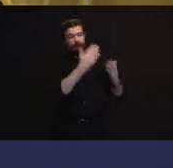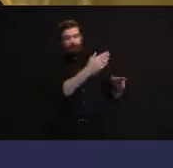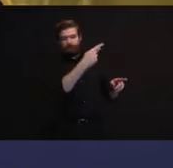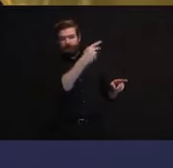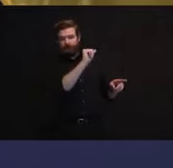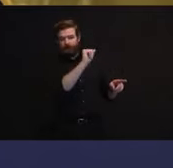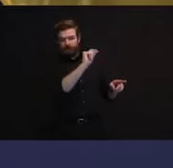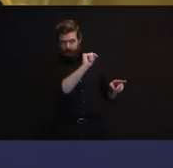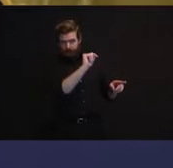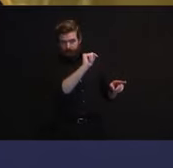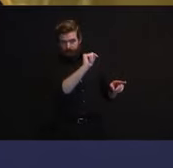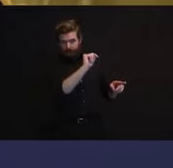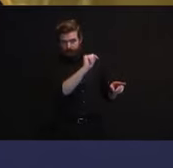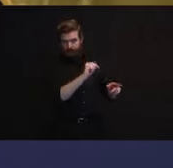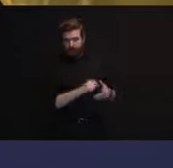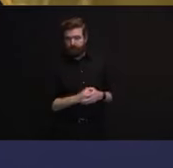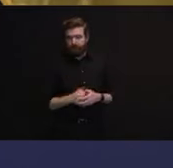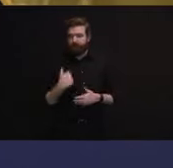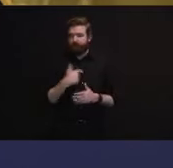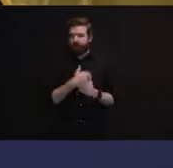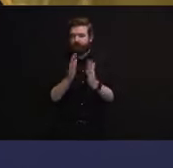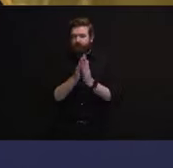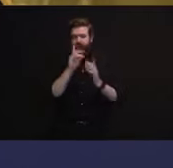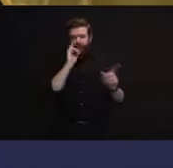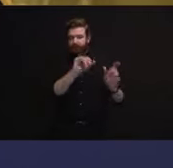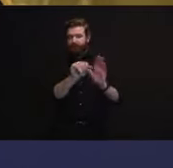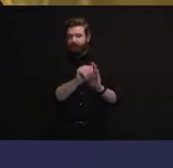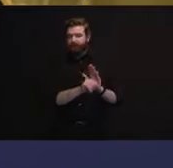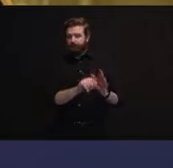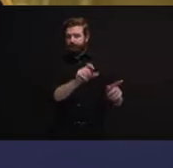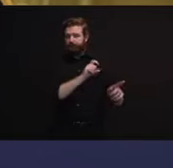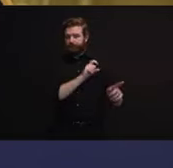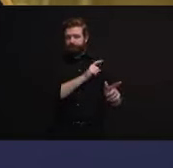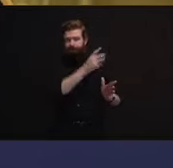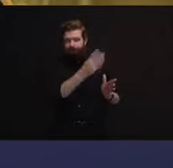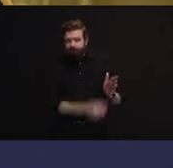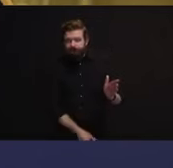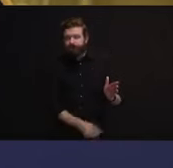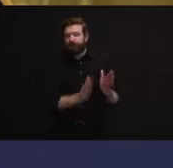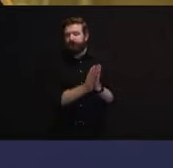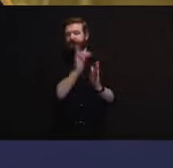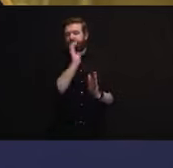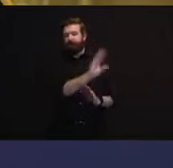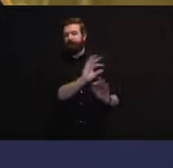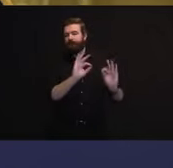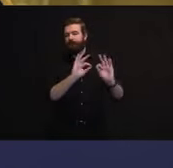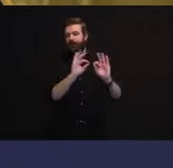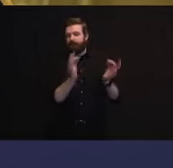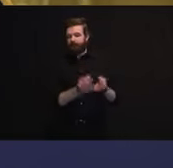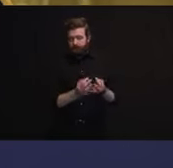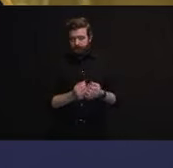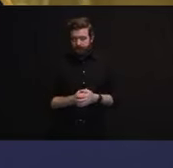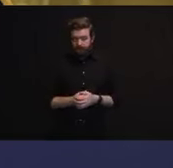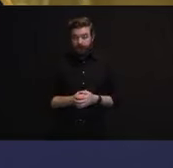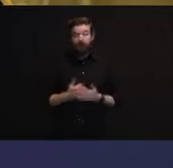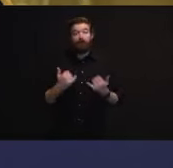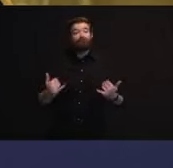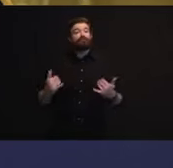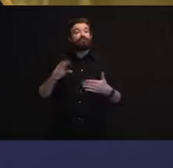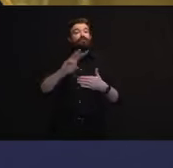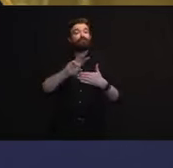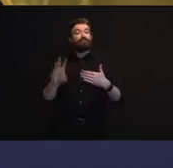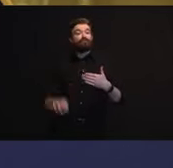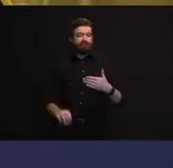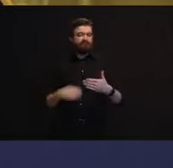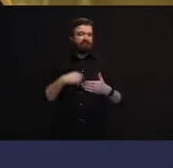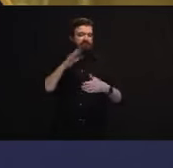deepest prayers. Jared, Paramel Mahan, again, will be with you unless you're otherwise virtually this weekend, and then Monday at 1 o'clock, and